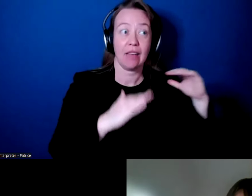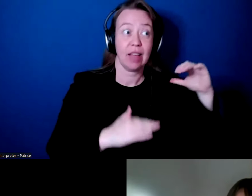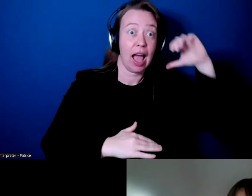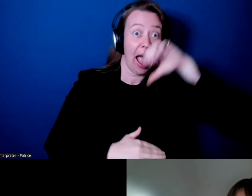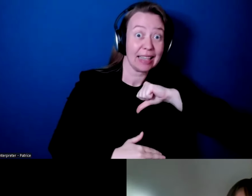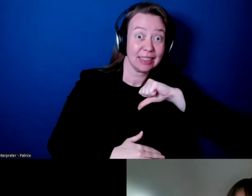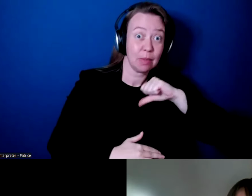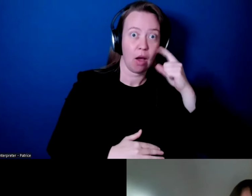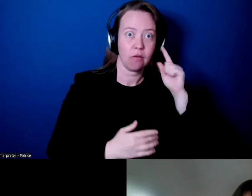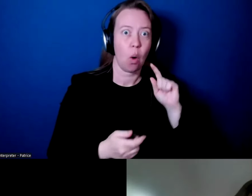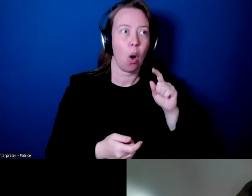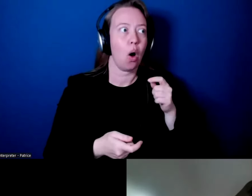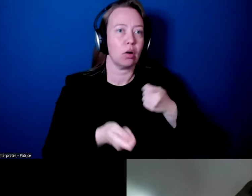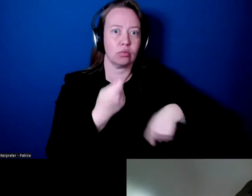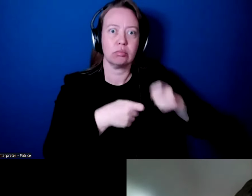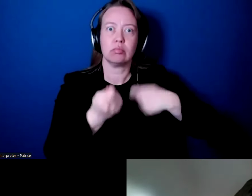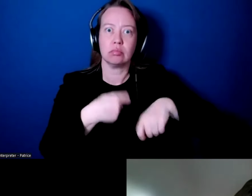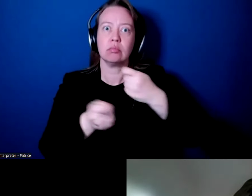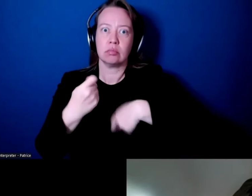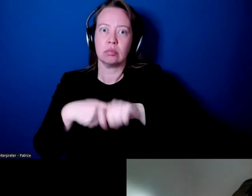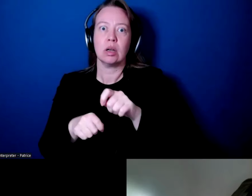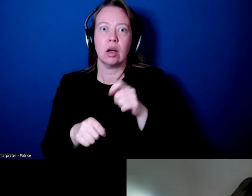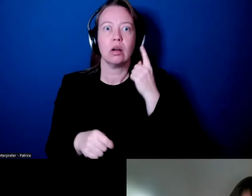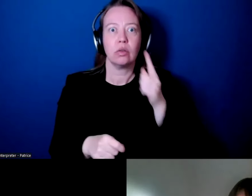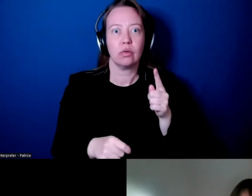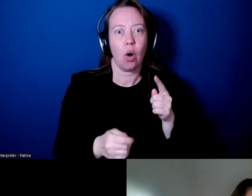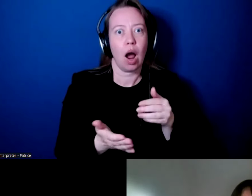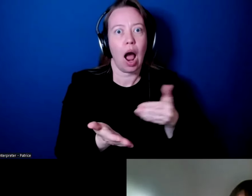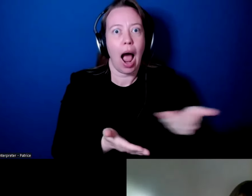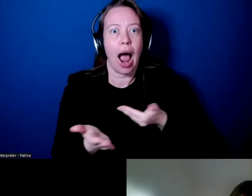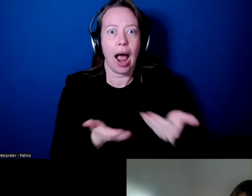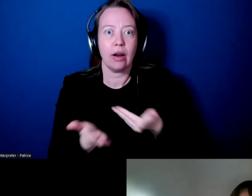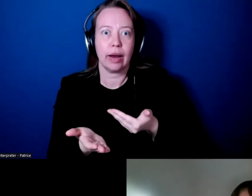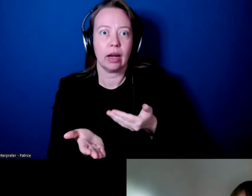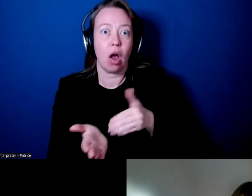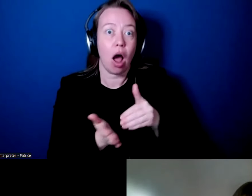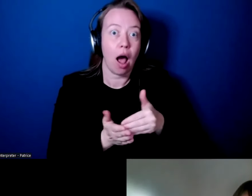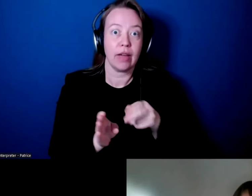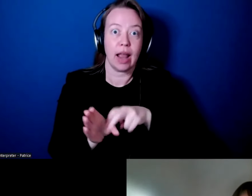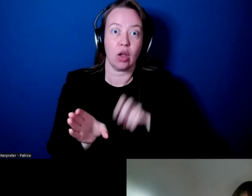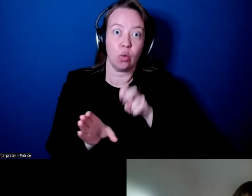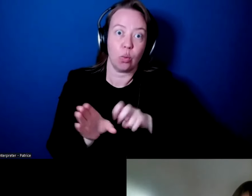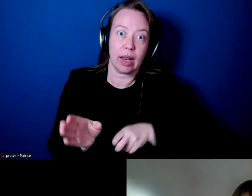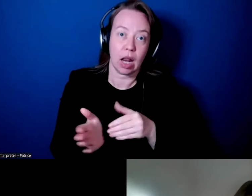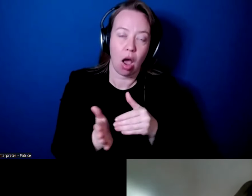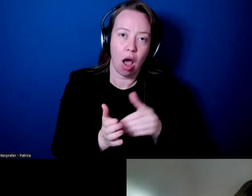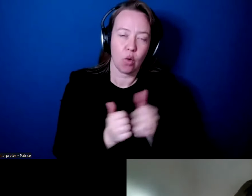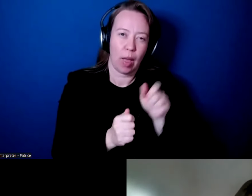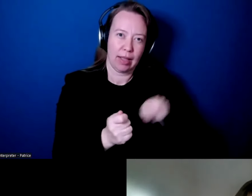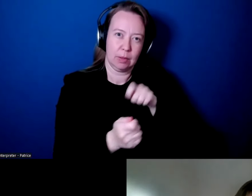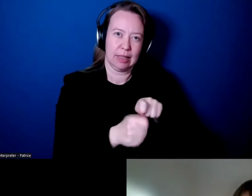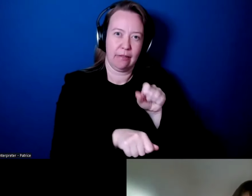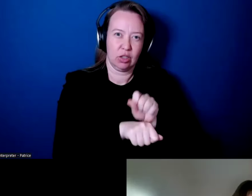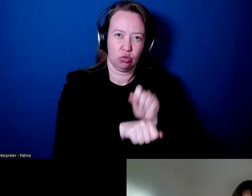of turnover in this workforce, but we don't have robust data on turnover, retention, job